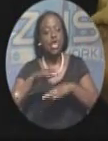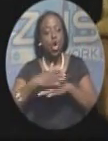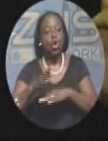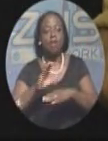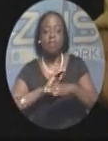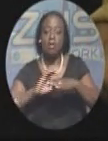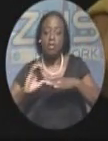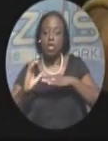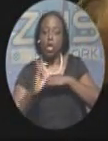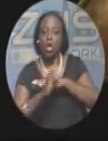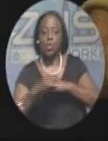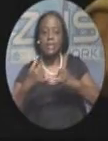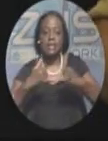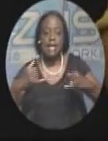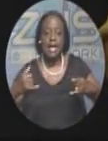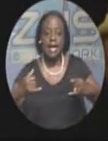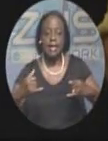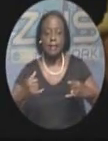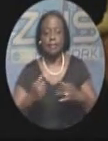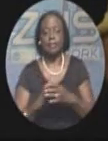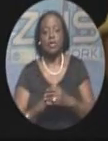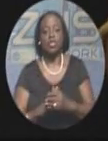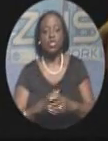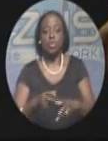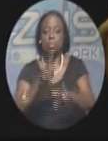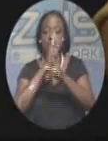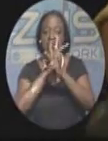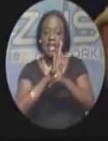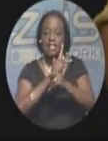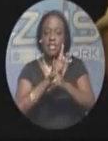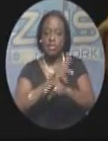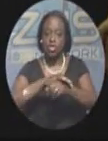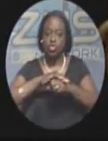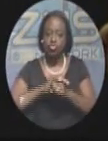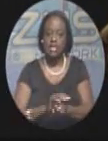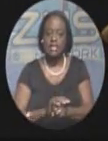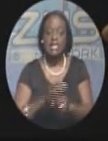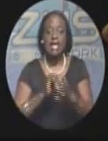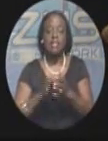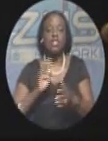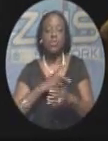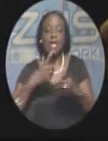we can prevent the stresses that we had just here this morning. Thank God we didn't lose any lives.